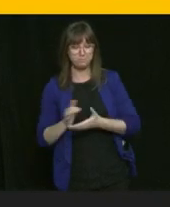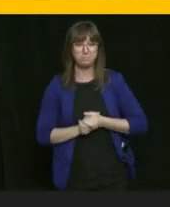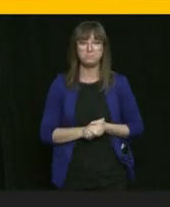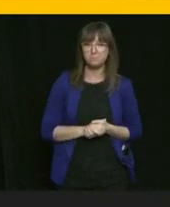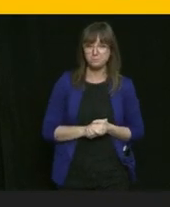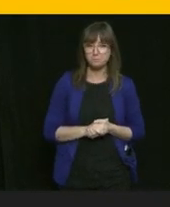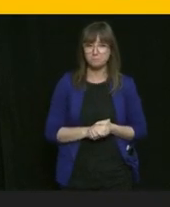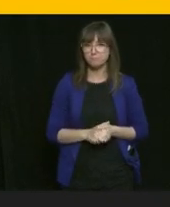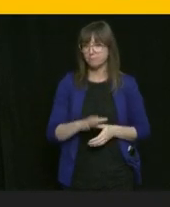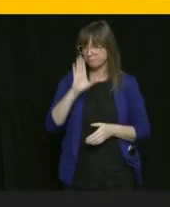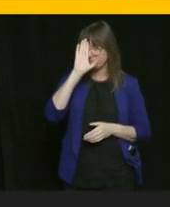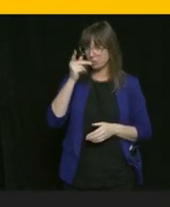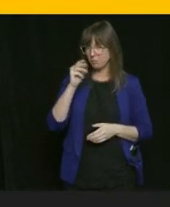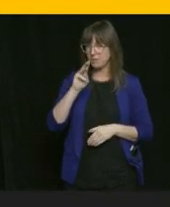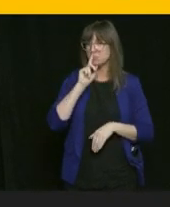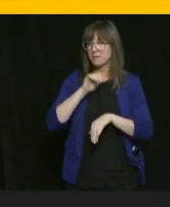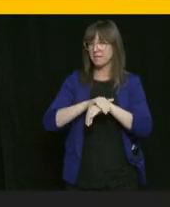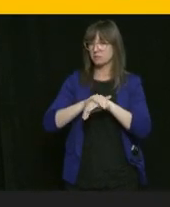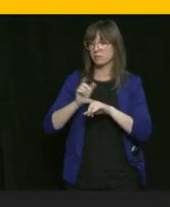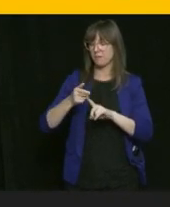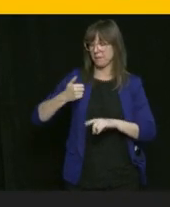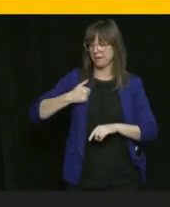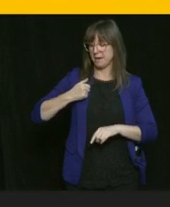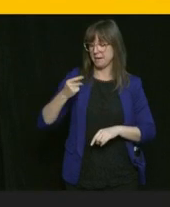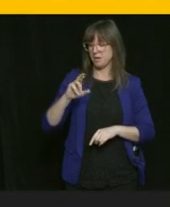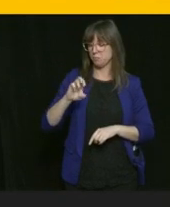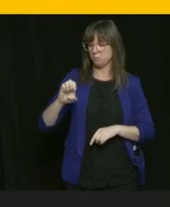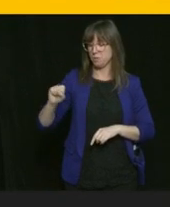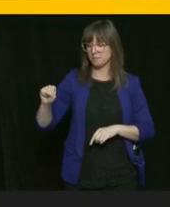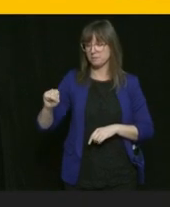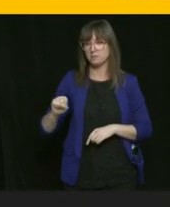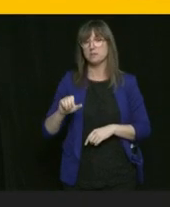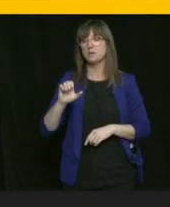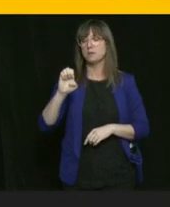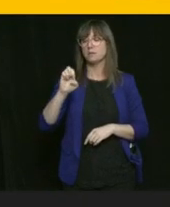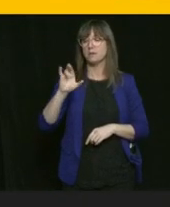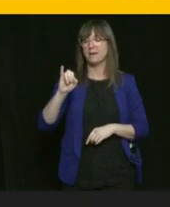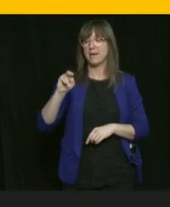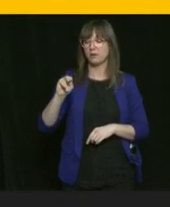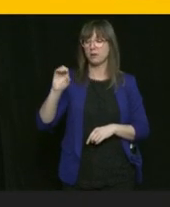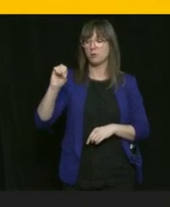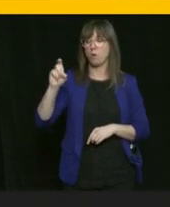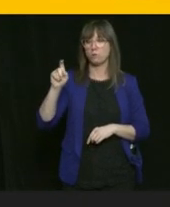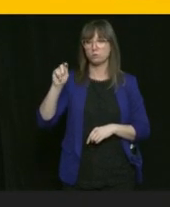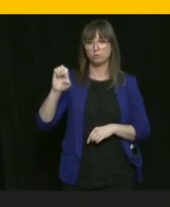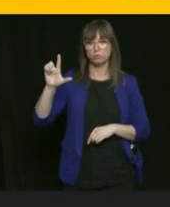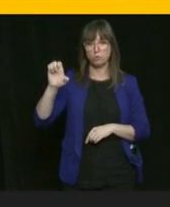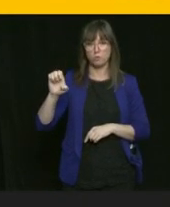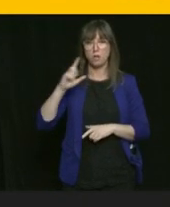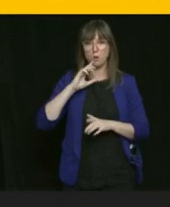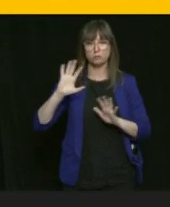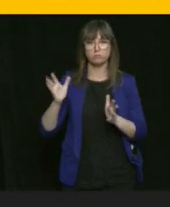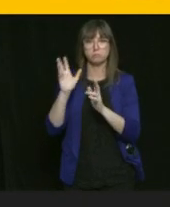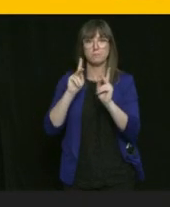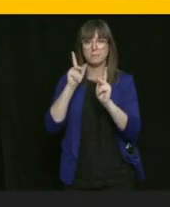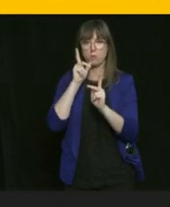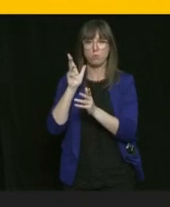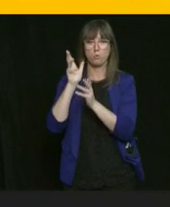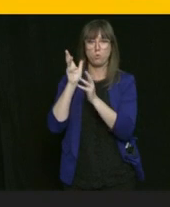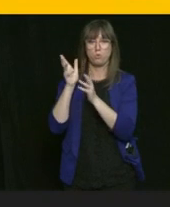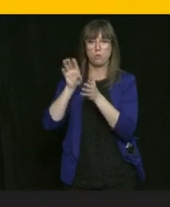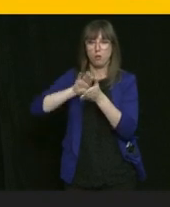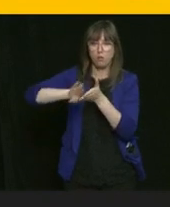Good day, Prime Minister. Mike Blanchfield, Canadian Press. Aaron O'Toole is talking today about championing people who've been left behind by global